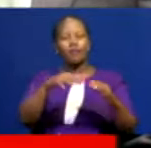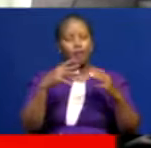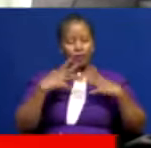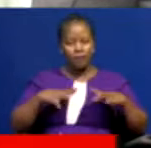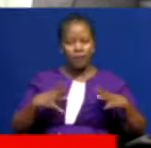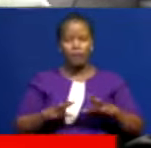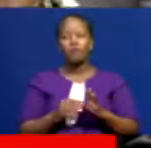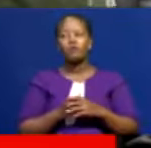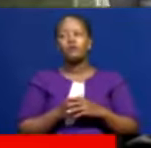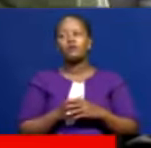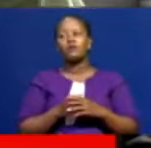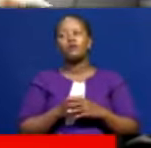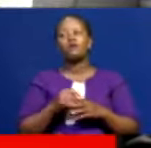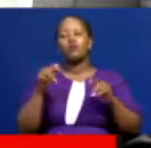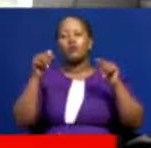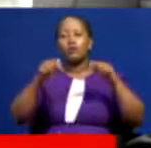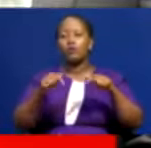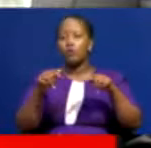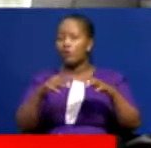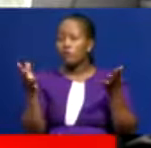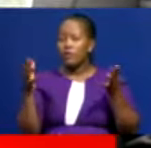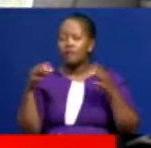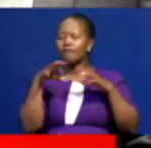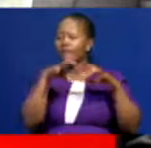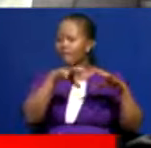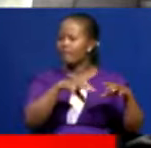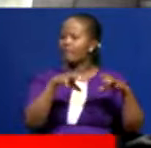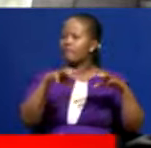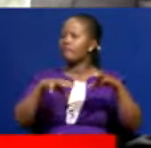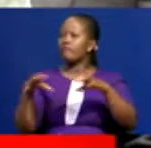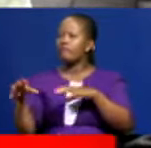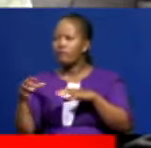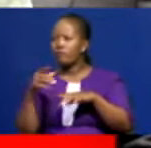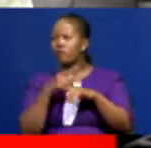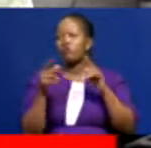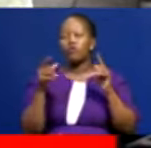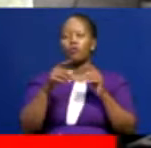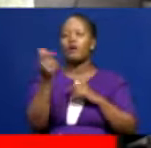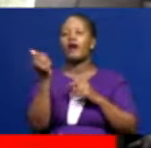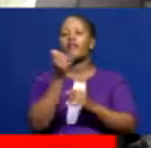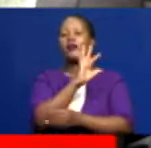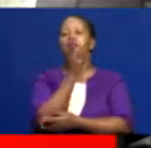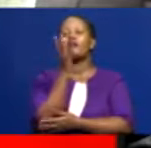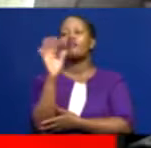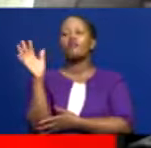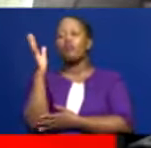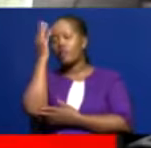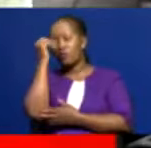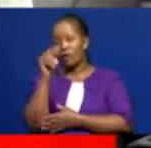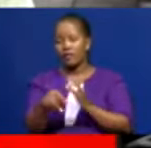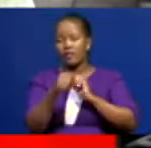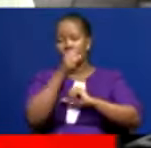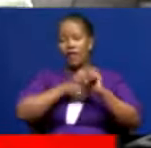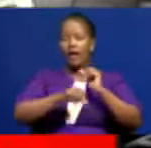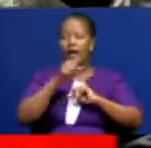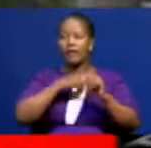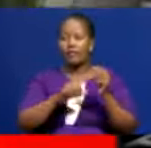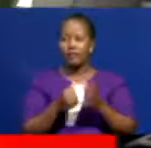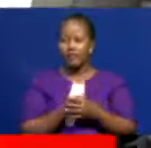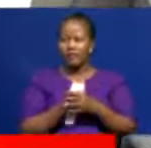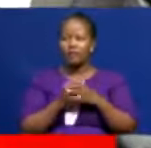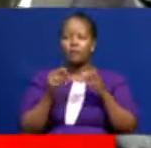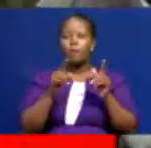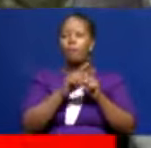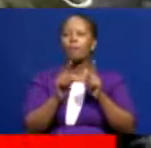a way that you can never. Today we are still suffering out of Chepalungu Forest because of such activities. Is it